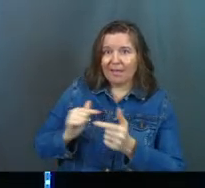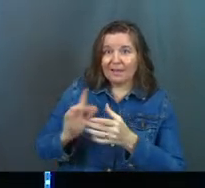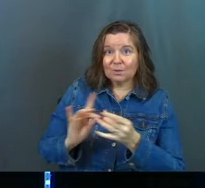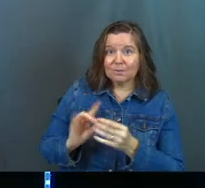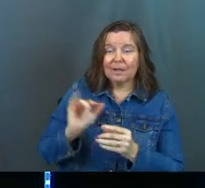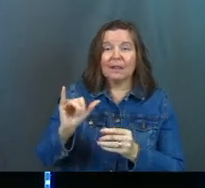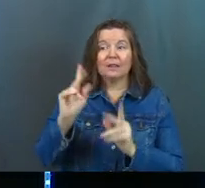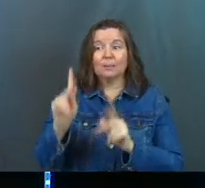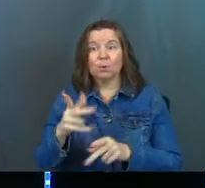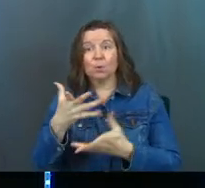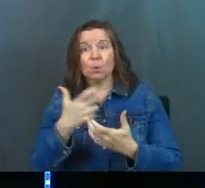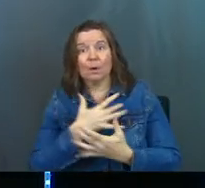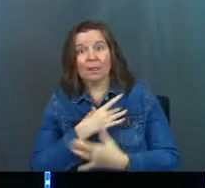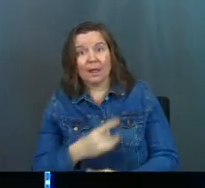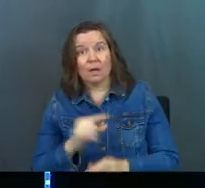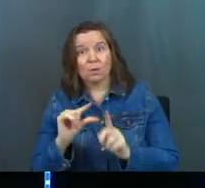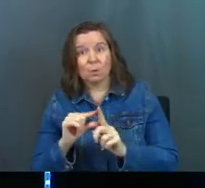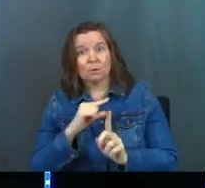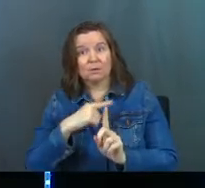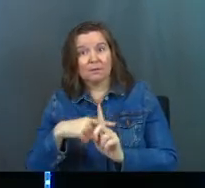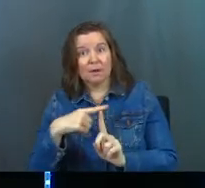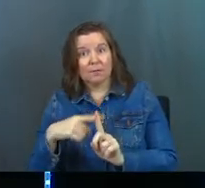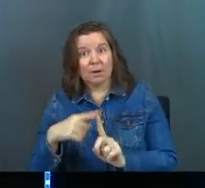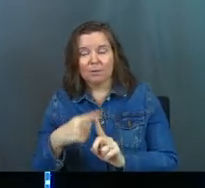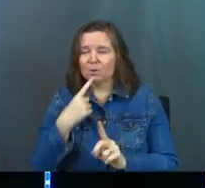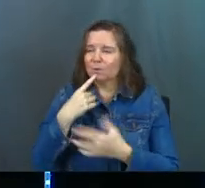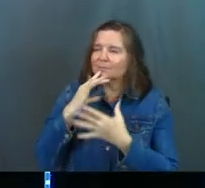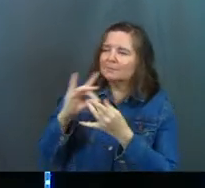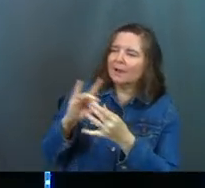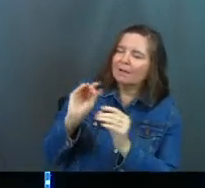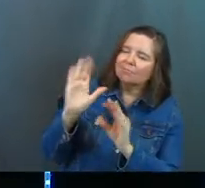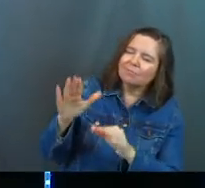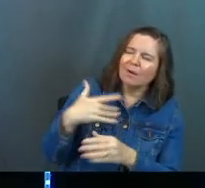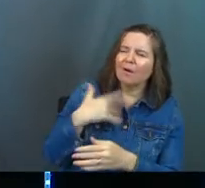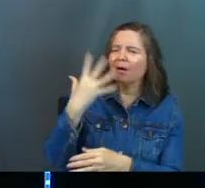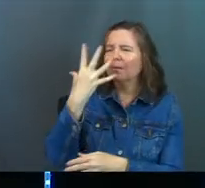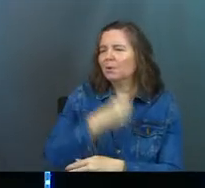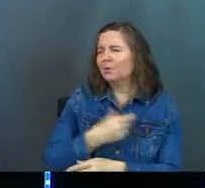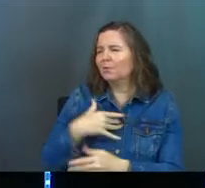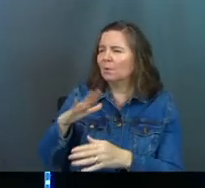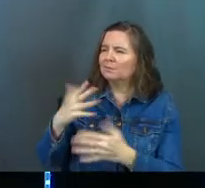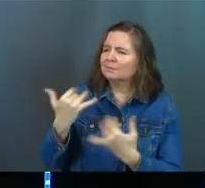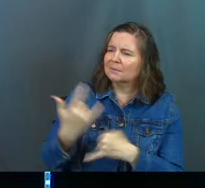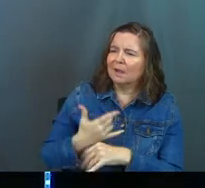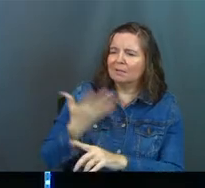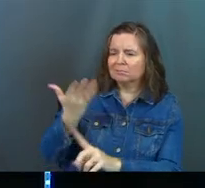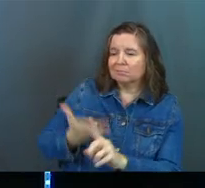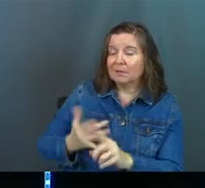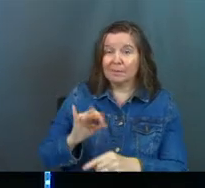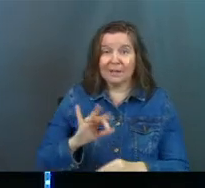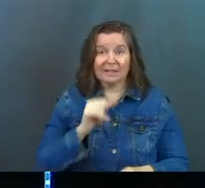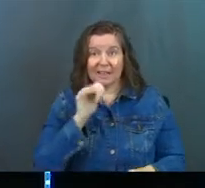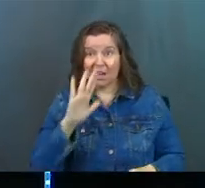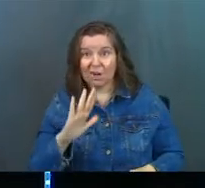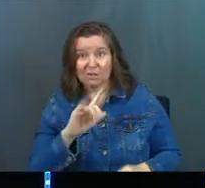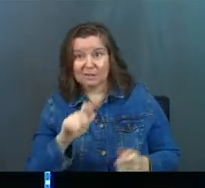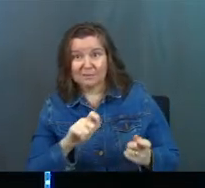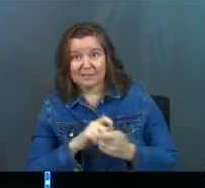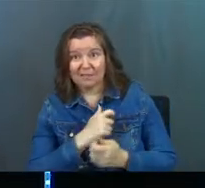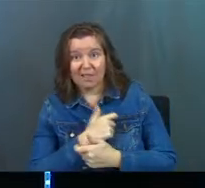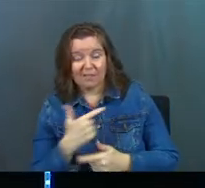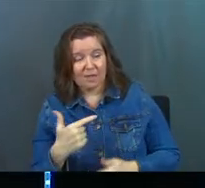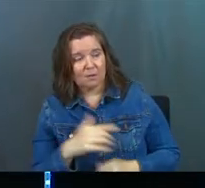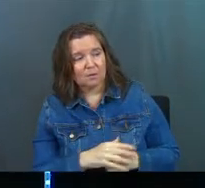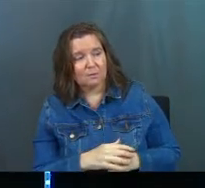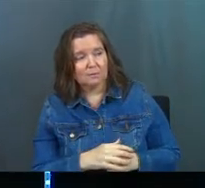like the person who wants words of affirmation, right? Like you could say, hey, you look great in those jeans. But if that's not her specific